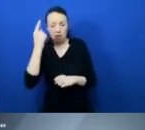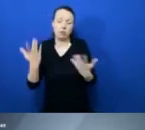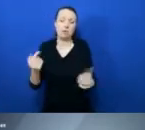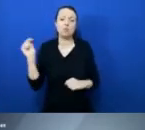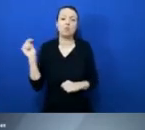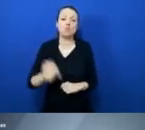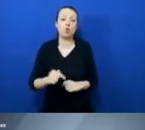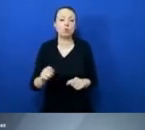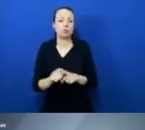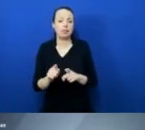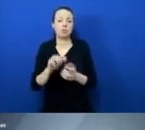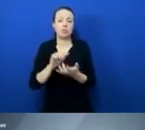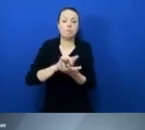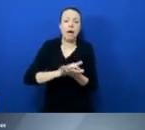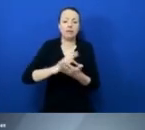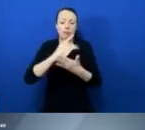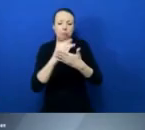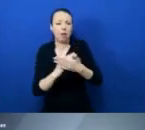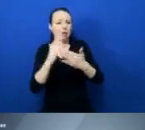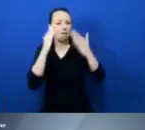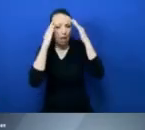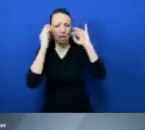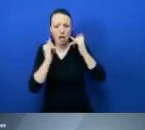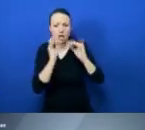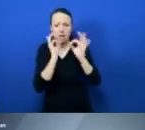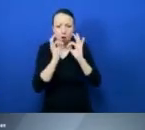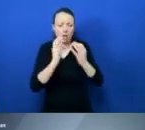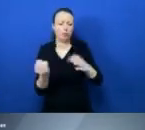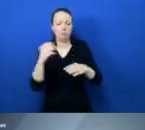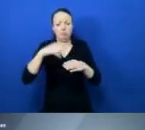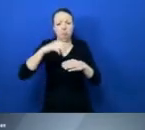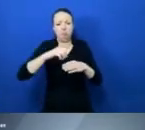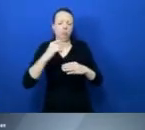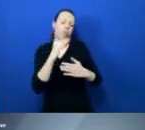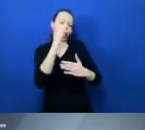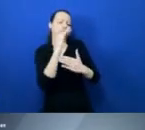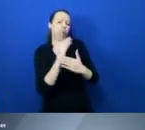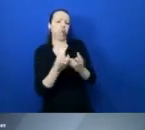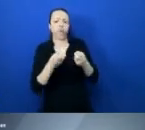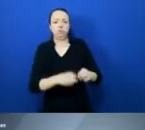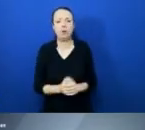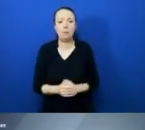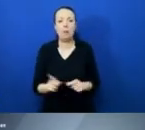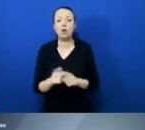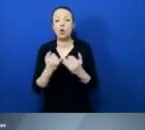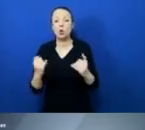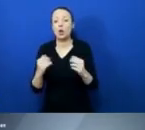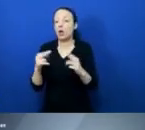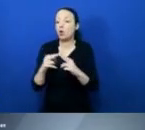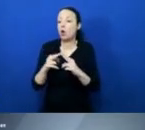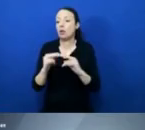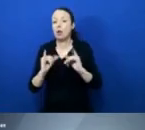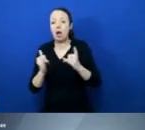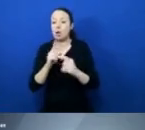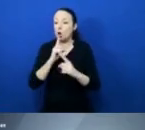collaboration. So there are also new concepts and technologies that we need to build up the knowledge, and we also have some trade-offs. Their